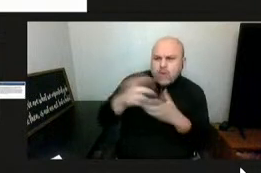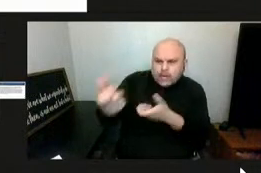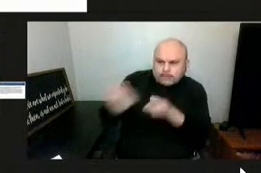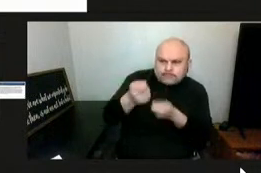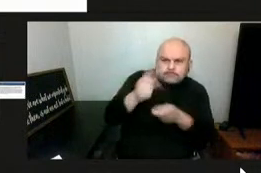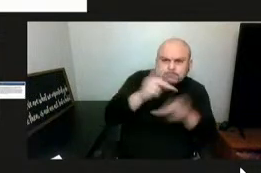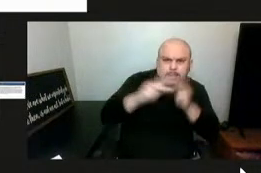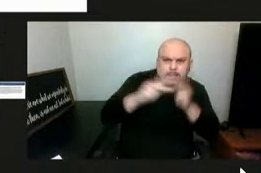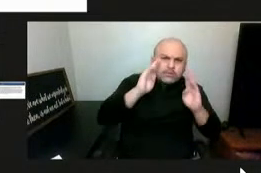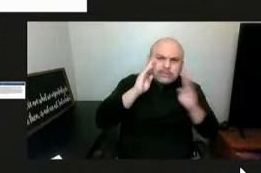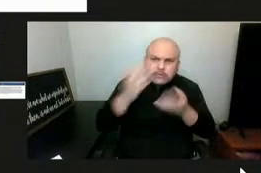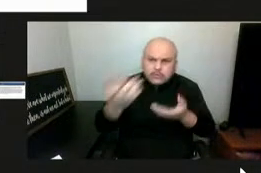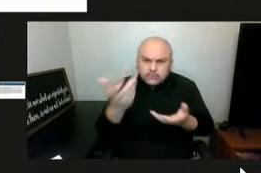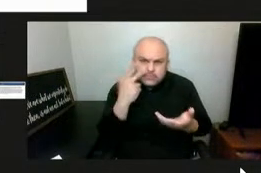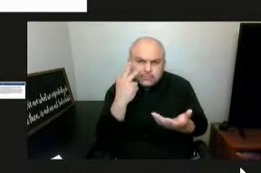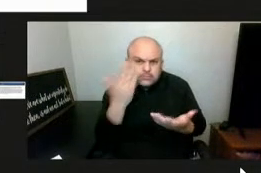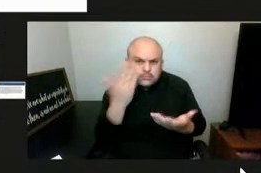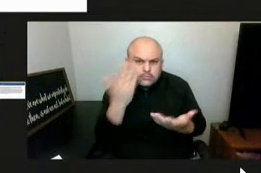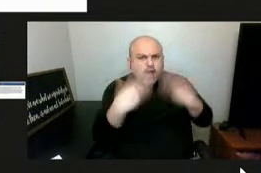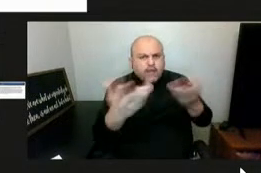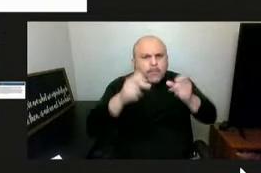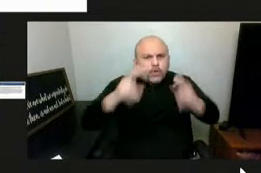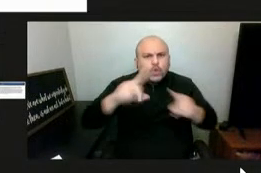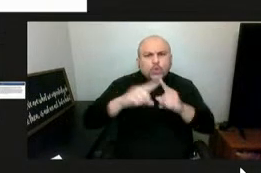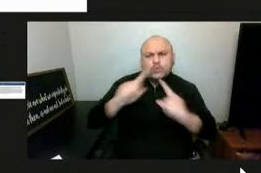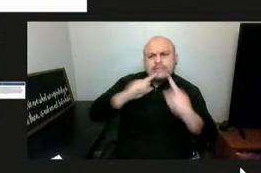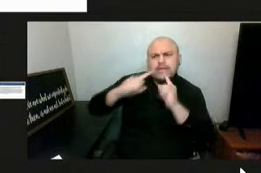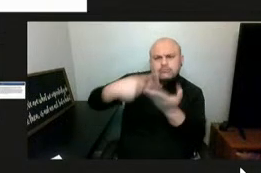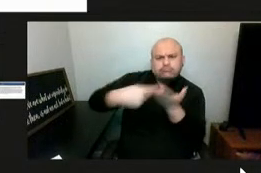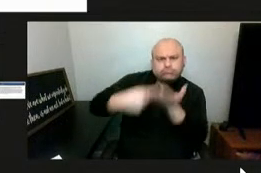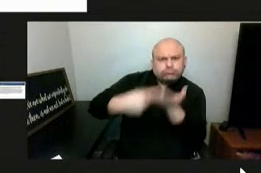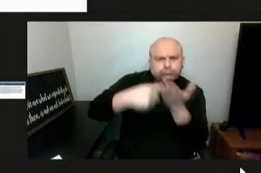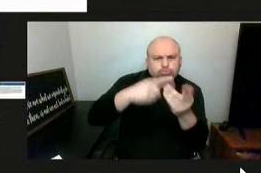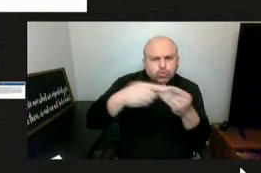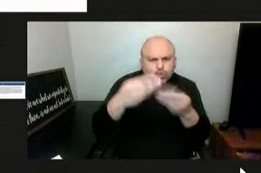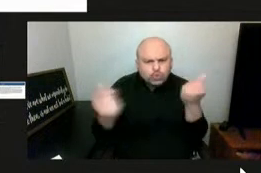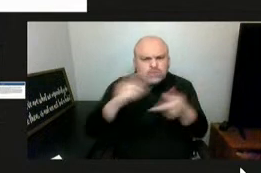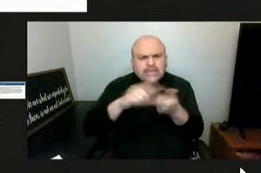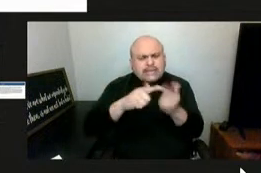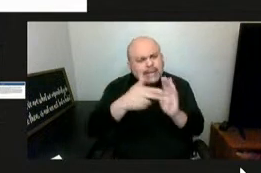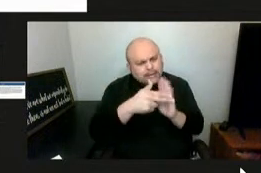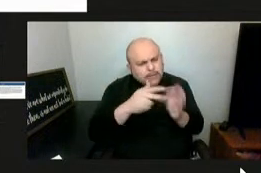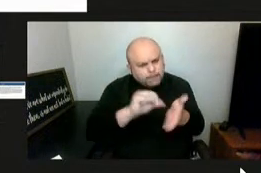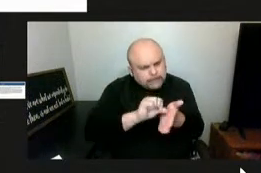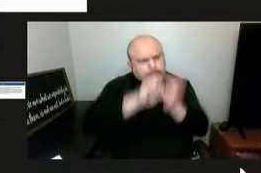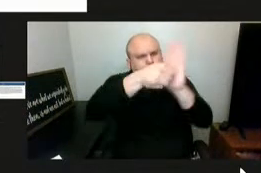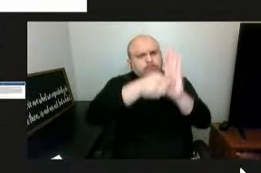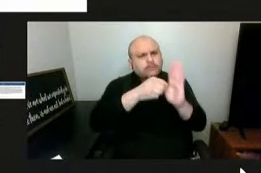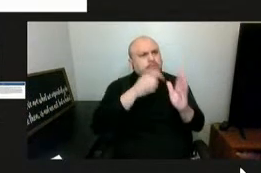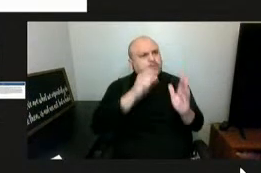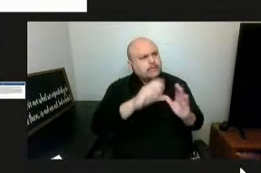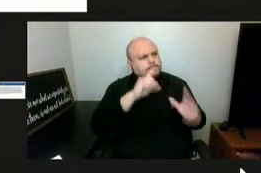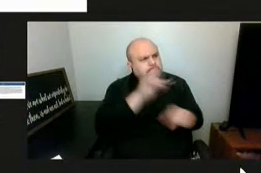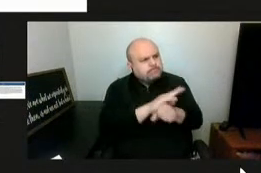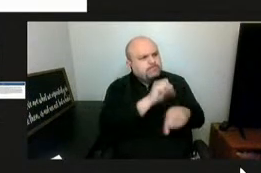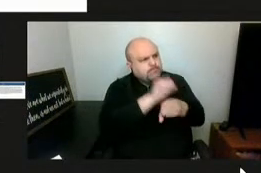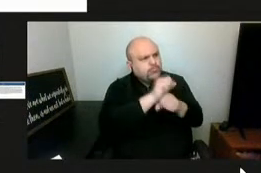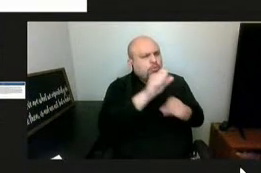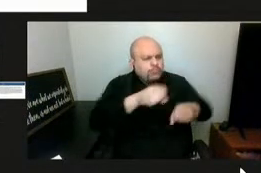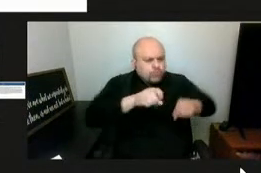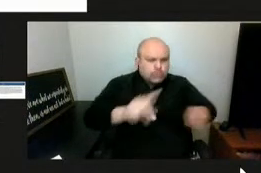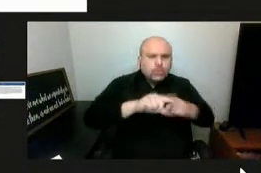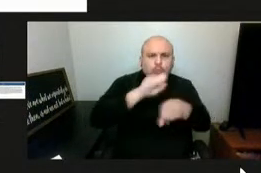challenges, offer opportunity for dialogue and solutions, and highlighting commitments from across the government, as well as opportunity for input from state and